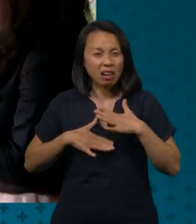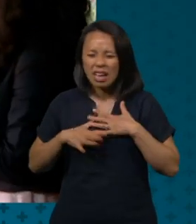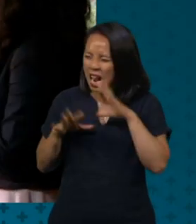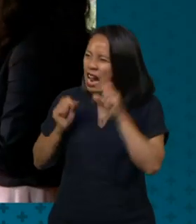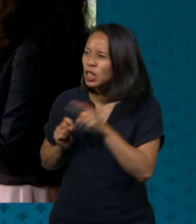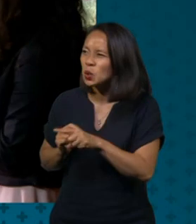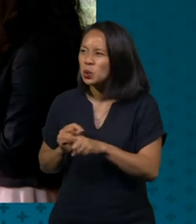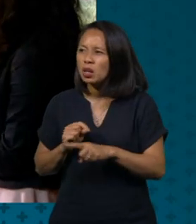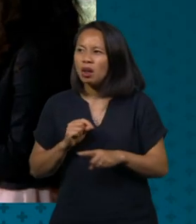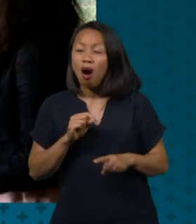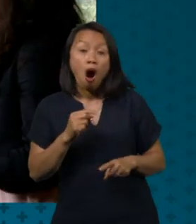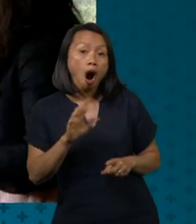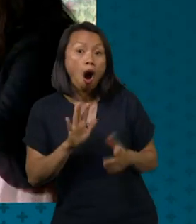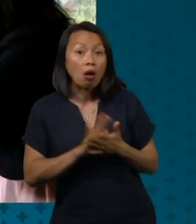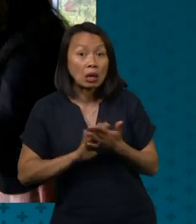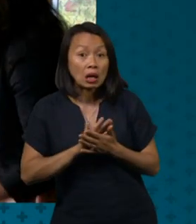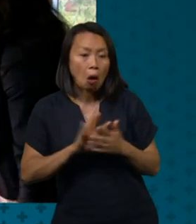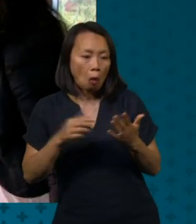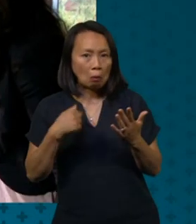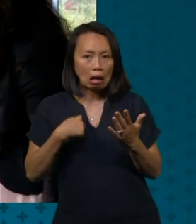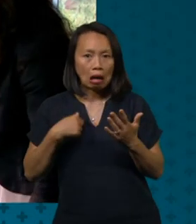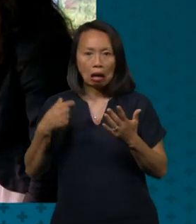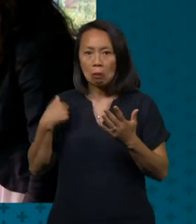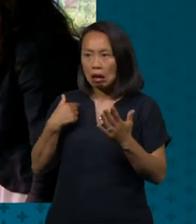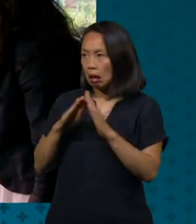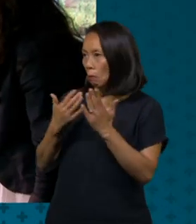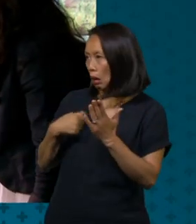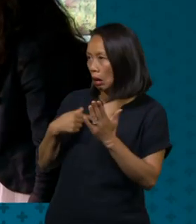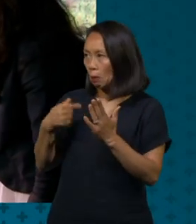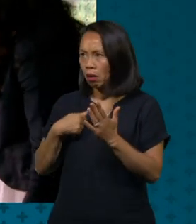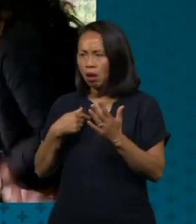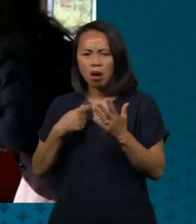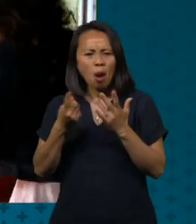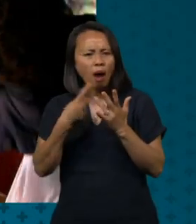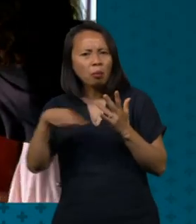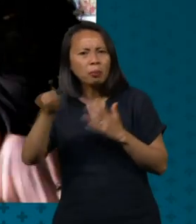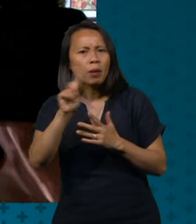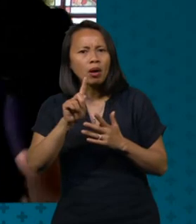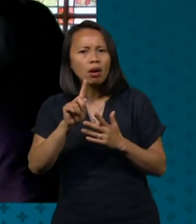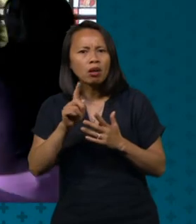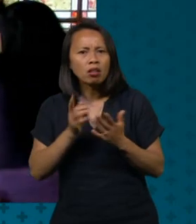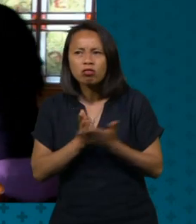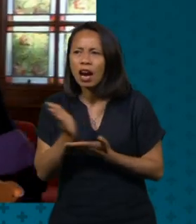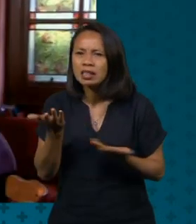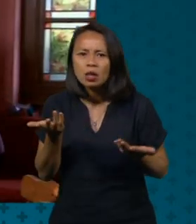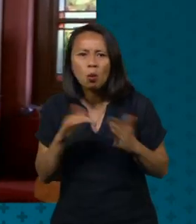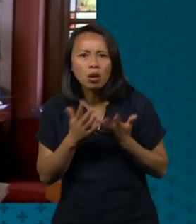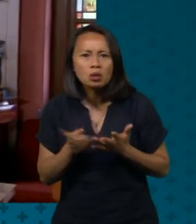me, me, poor me. When are you going to realise there's other people in the world? Give it back. No. Justine, give it